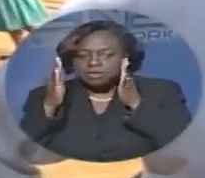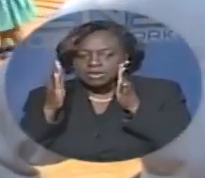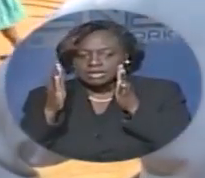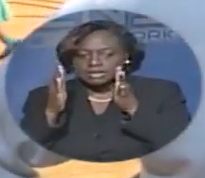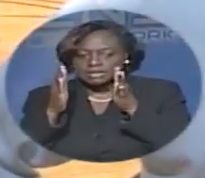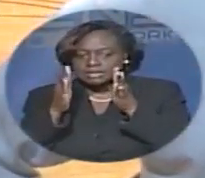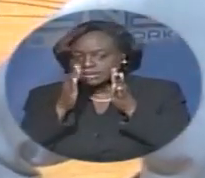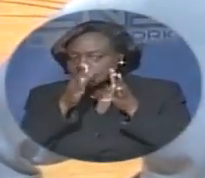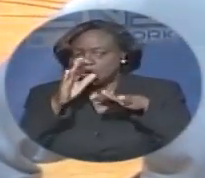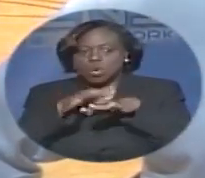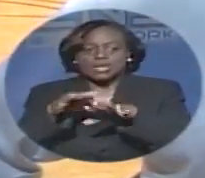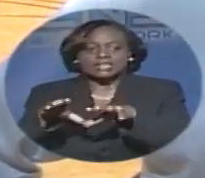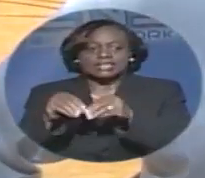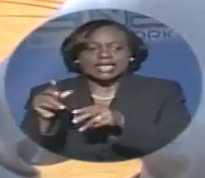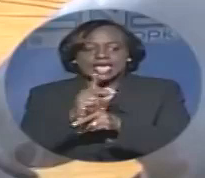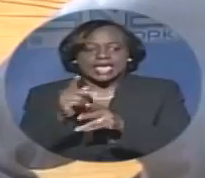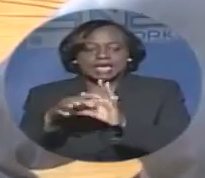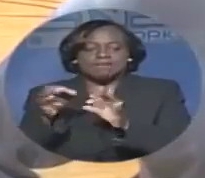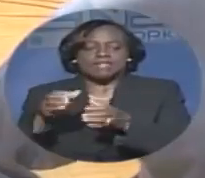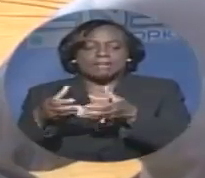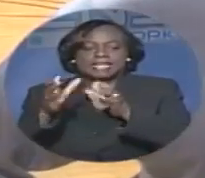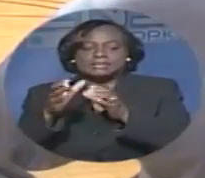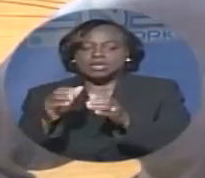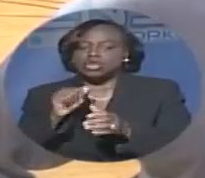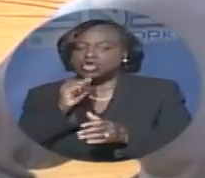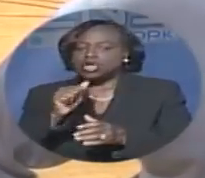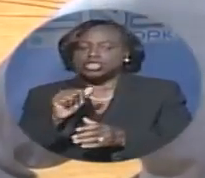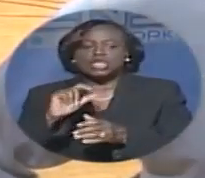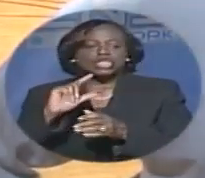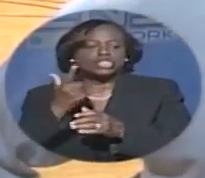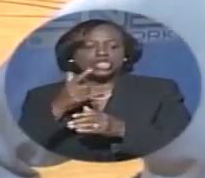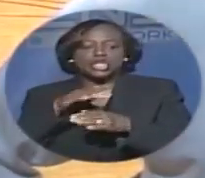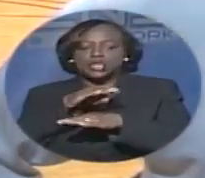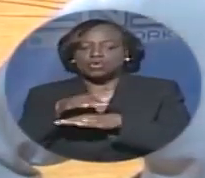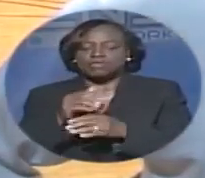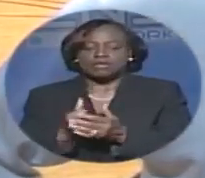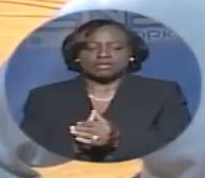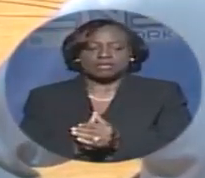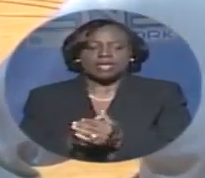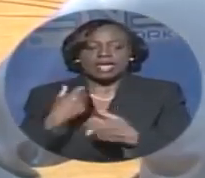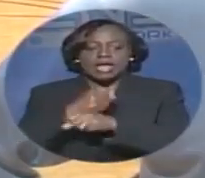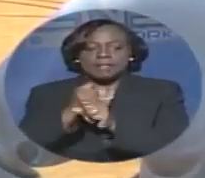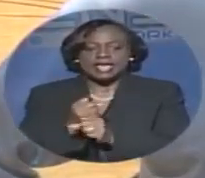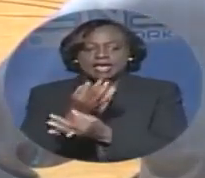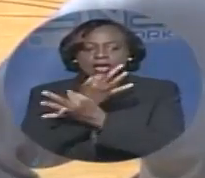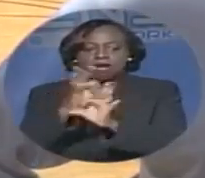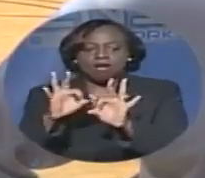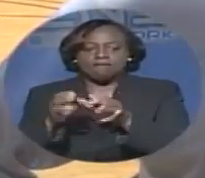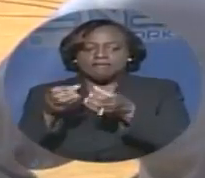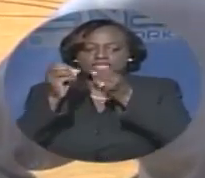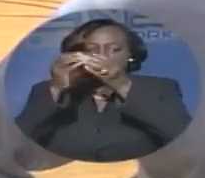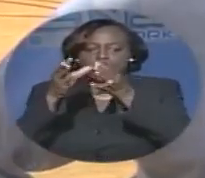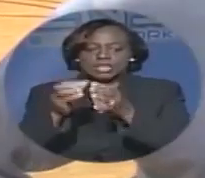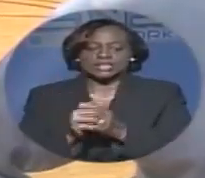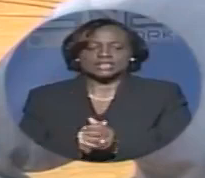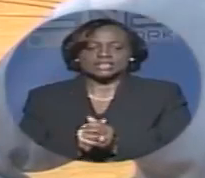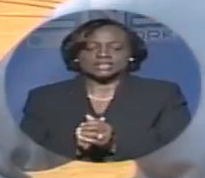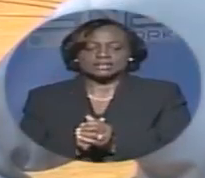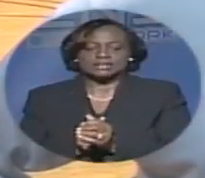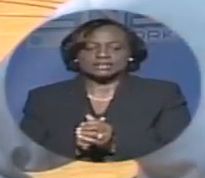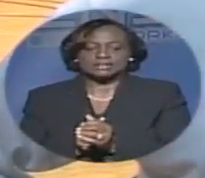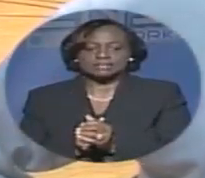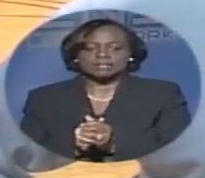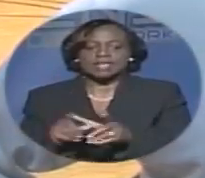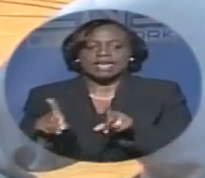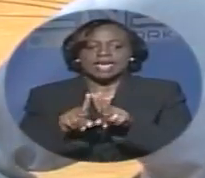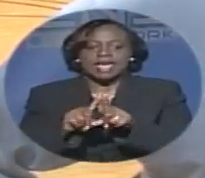you know, taking care of the basketball and not turning it over, and you know, making our free shots when it counts. And you know, I, as the week go